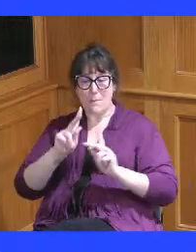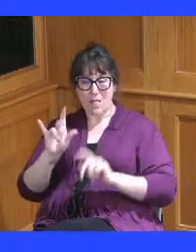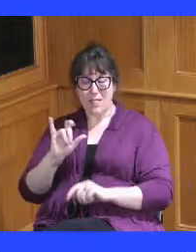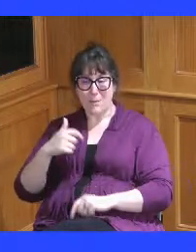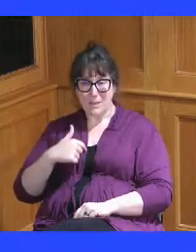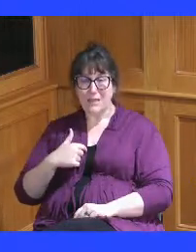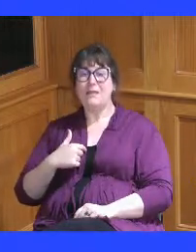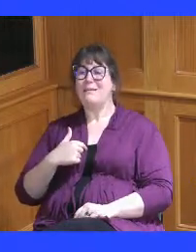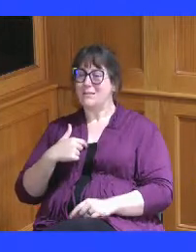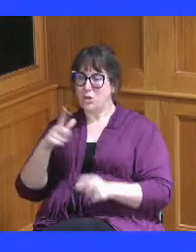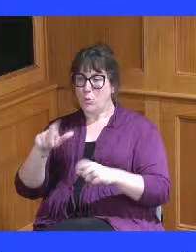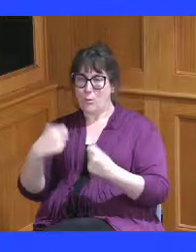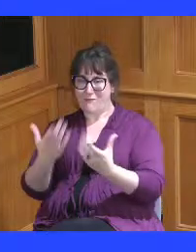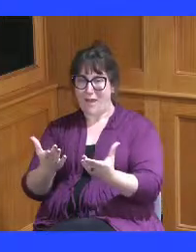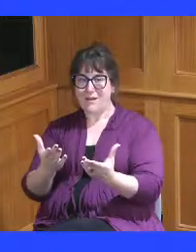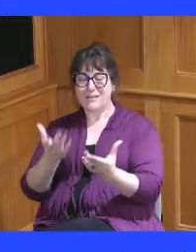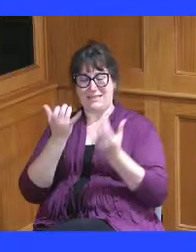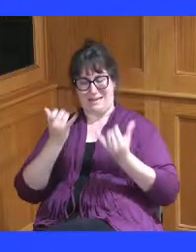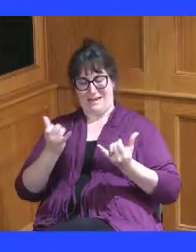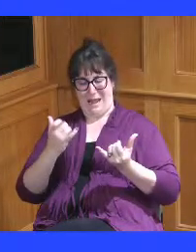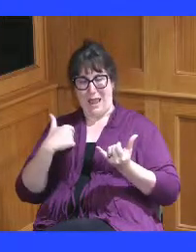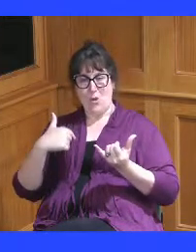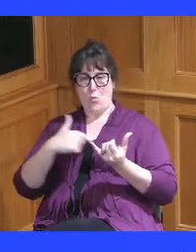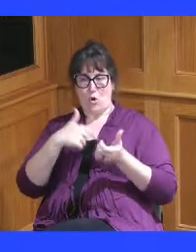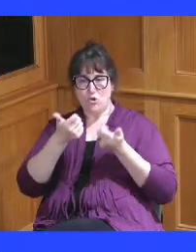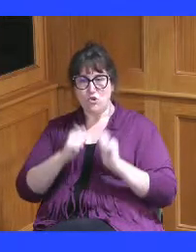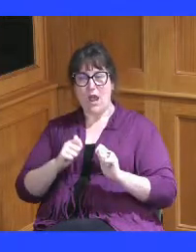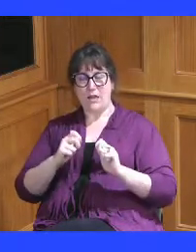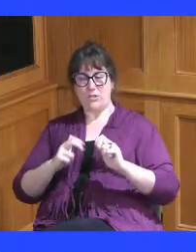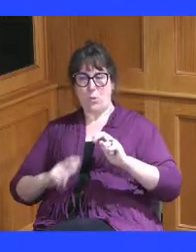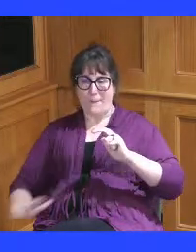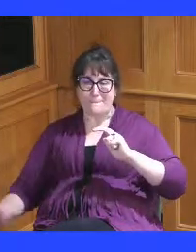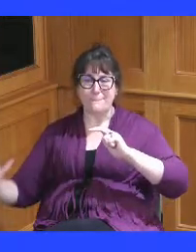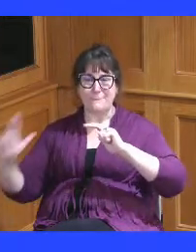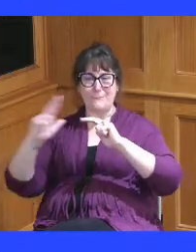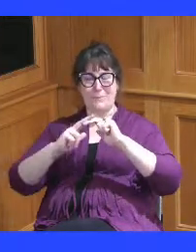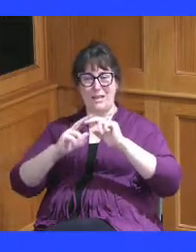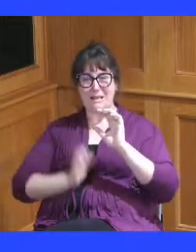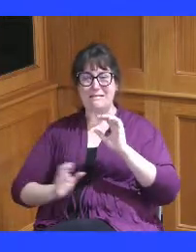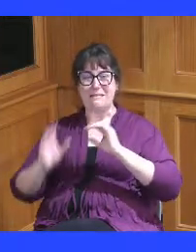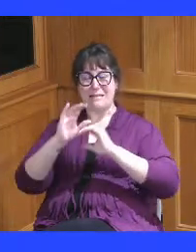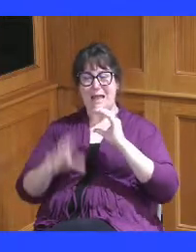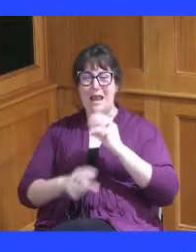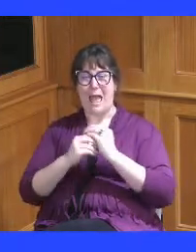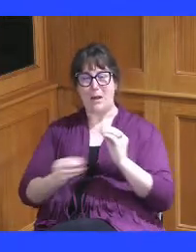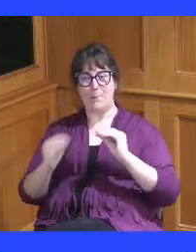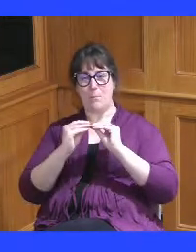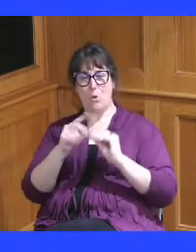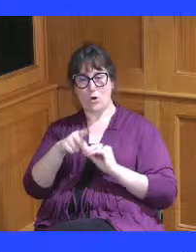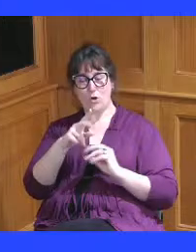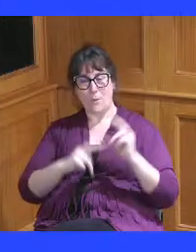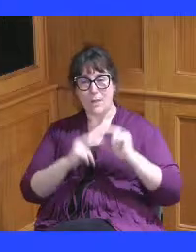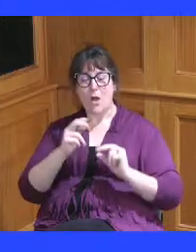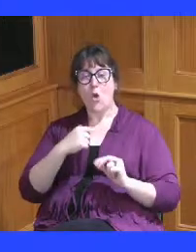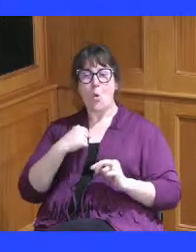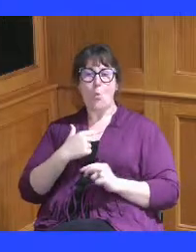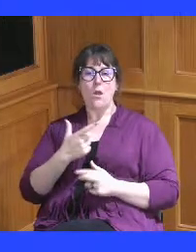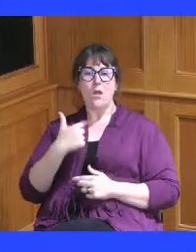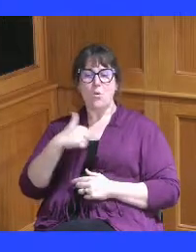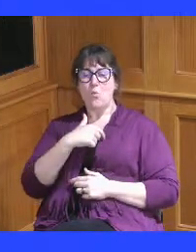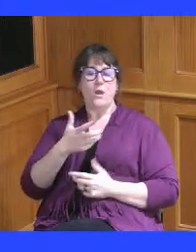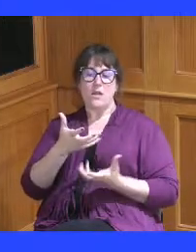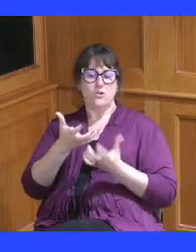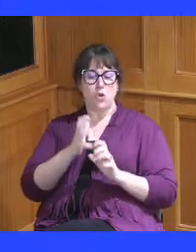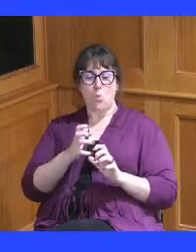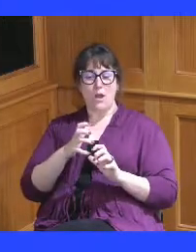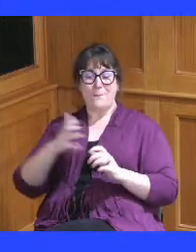that's why we're here today, to build on what you've already started. Because we don't just want to be invited to the conversation, we want to help shape